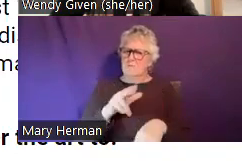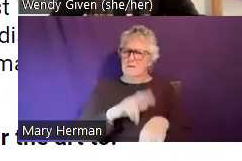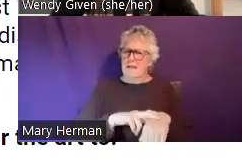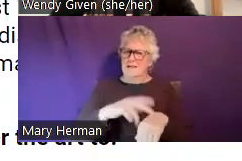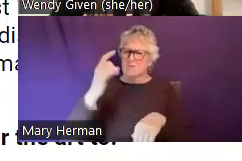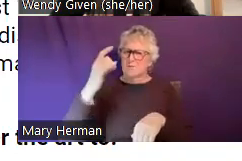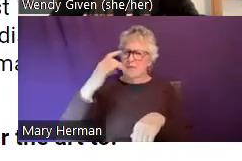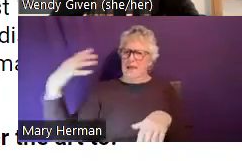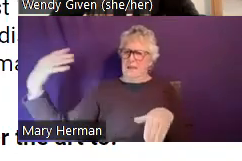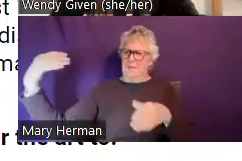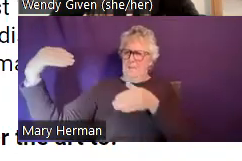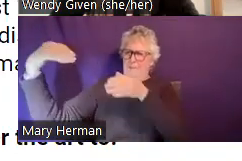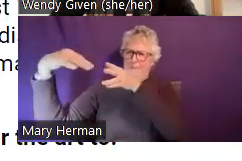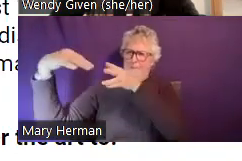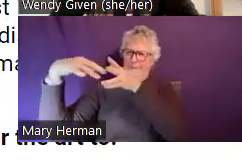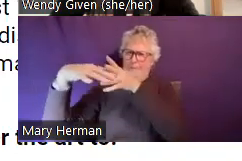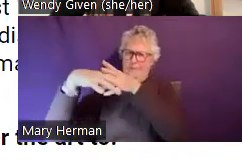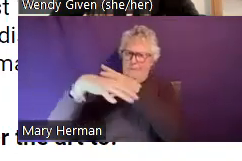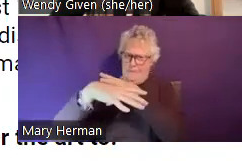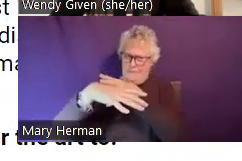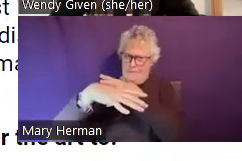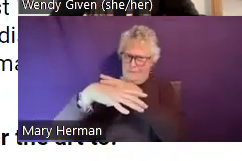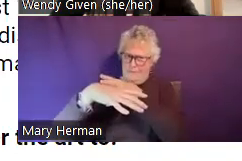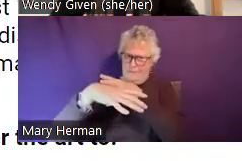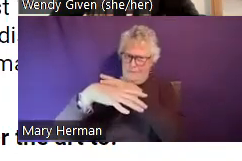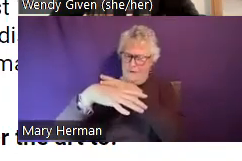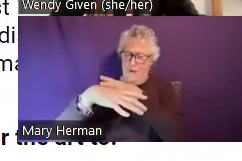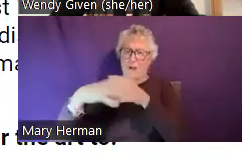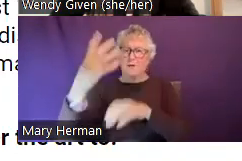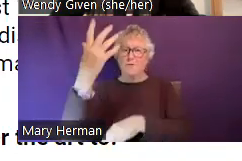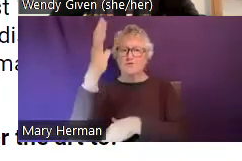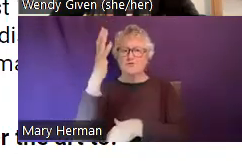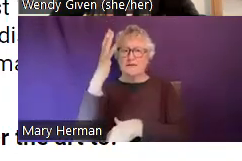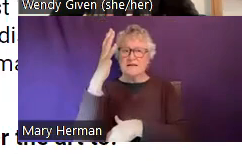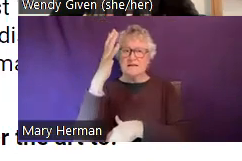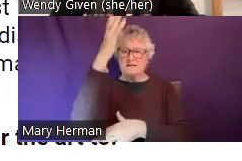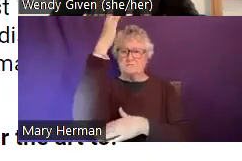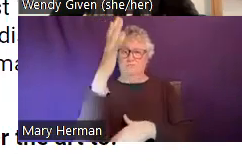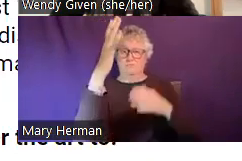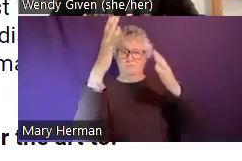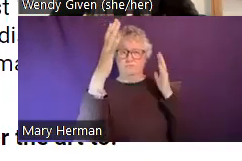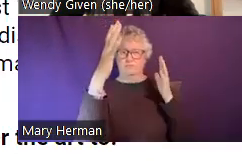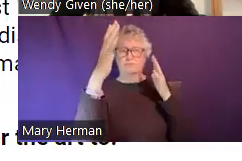trees. So it's going to be a pretty stunning site.